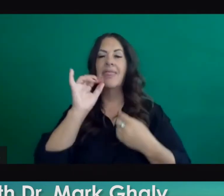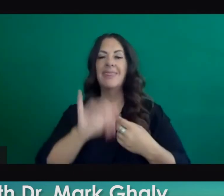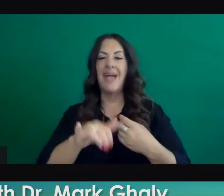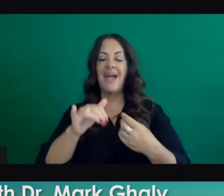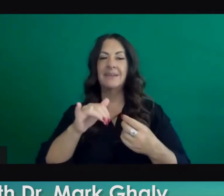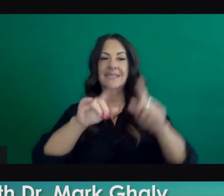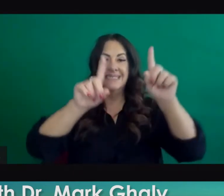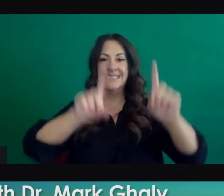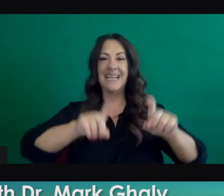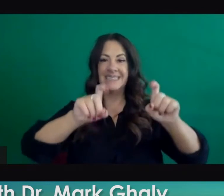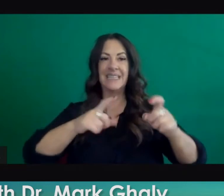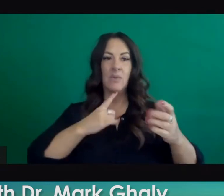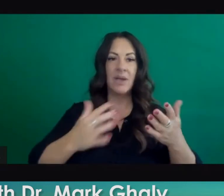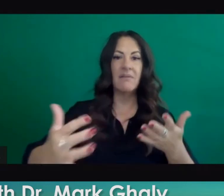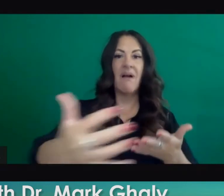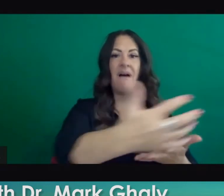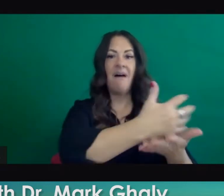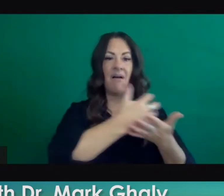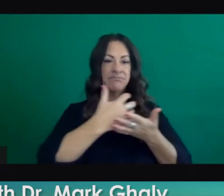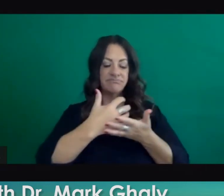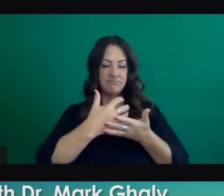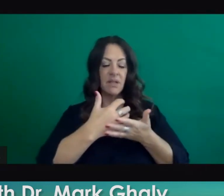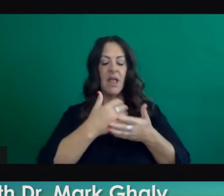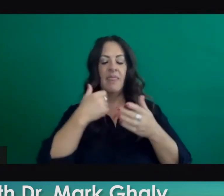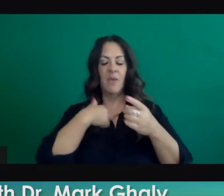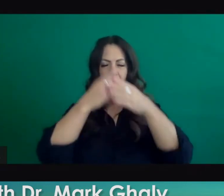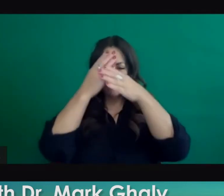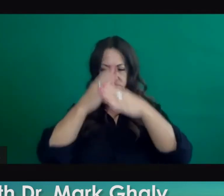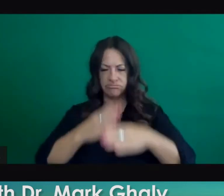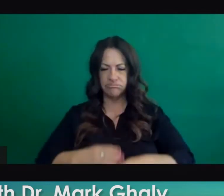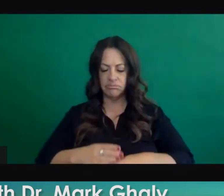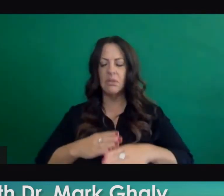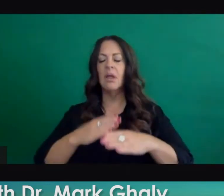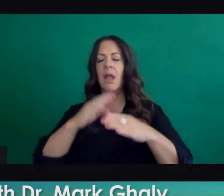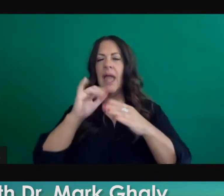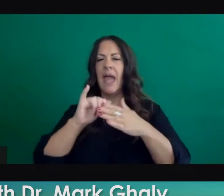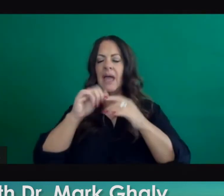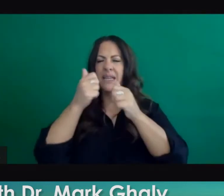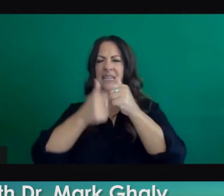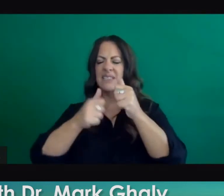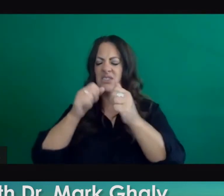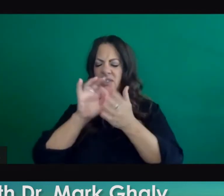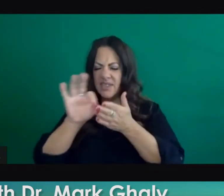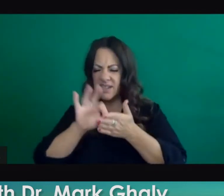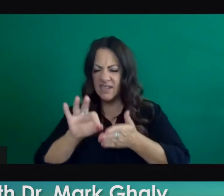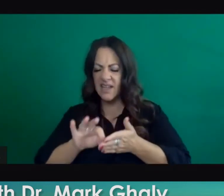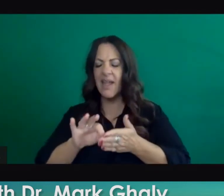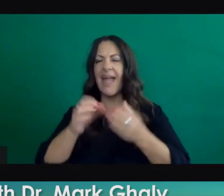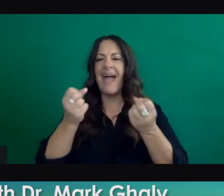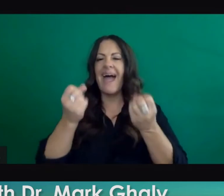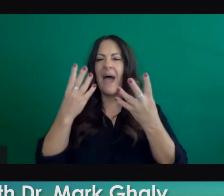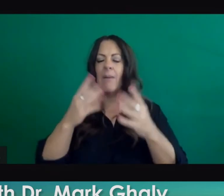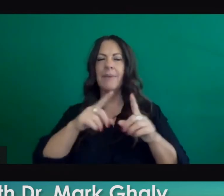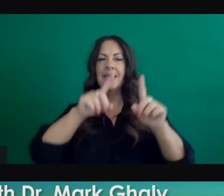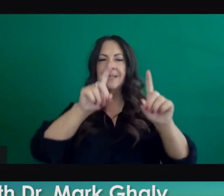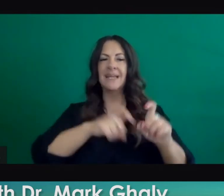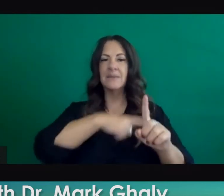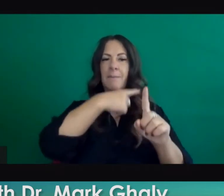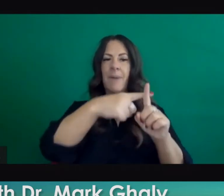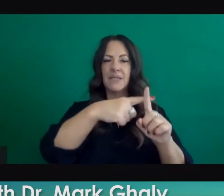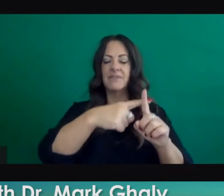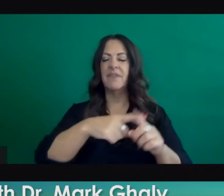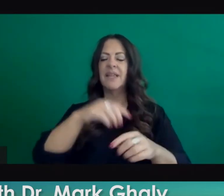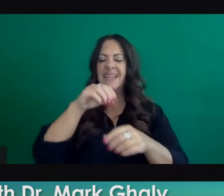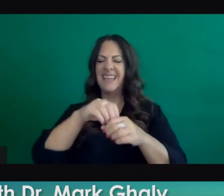volume as well as the number of test positive cases and do a calculation of test positivity just